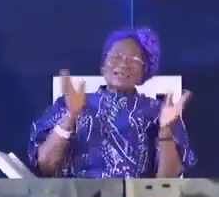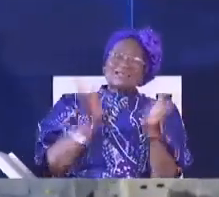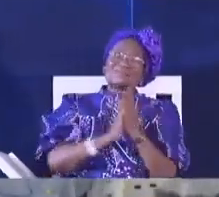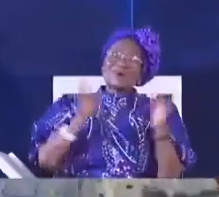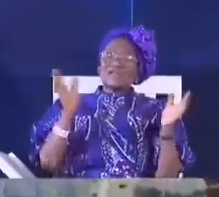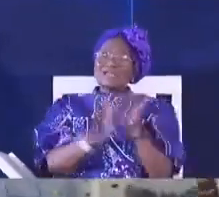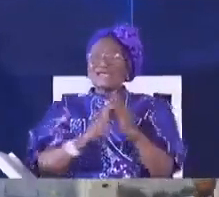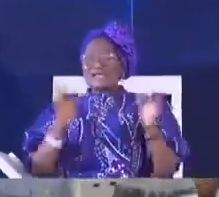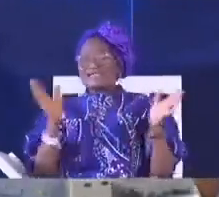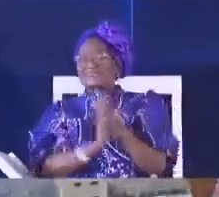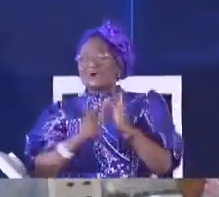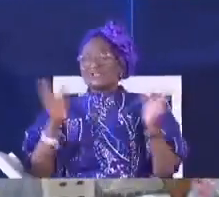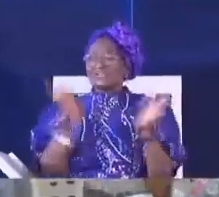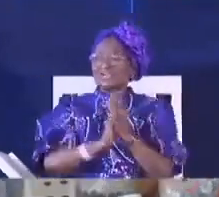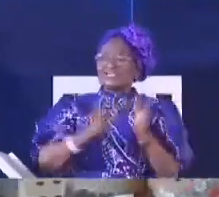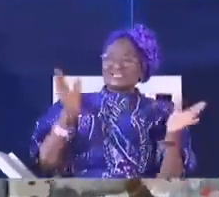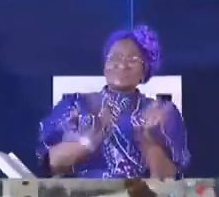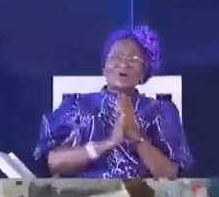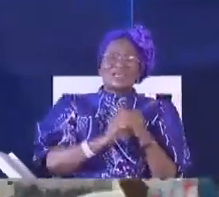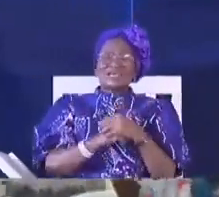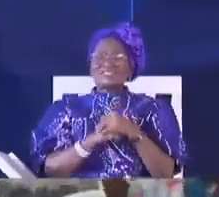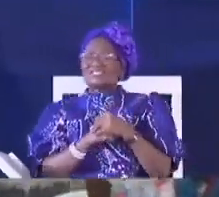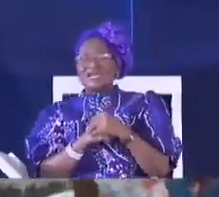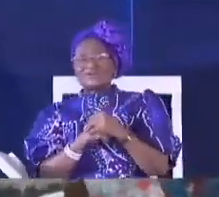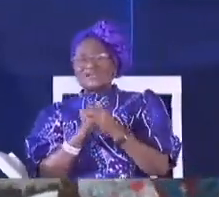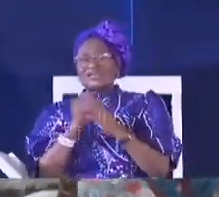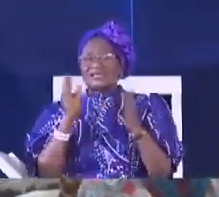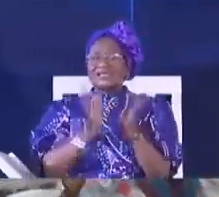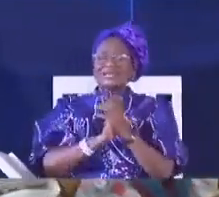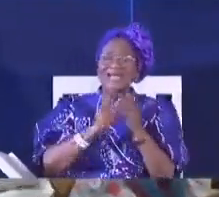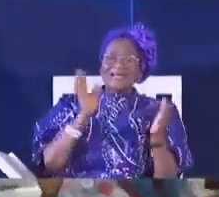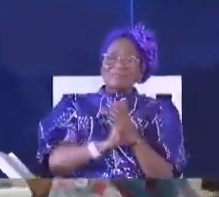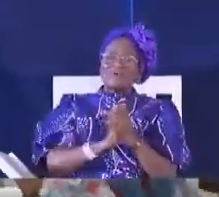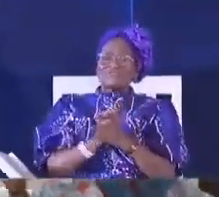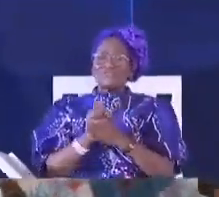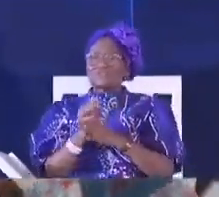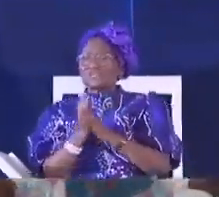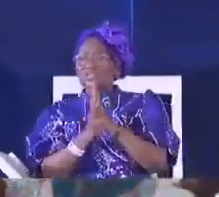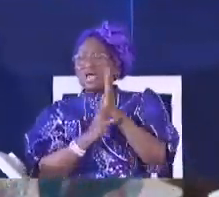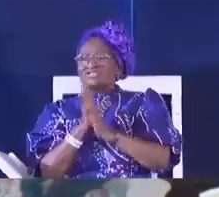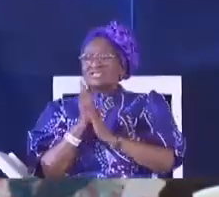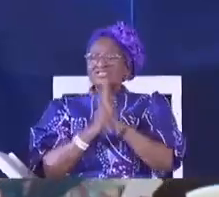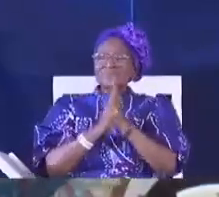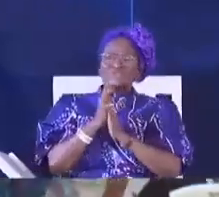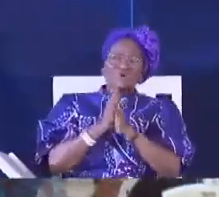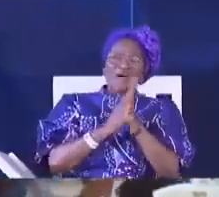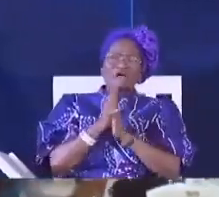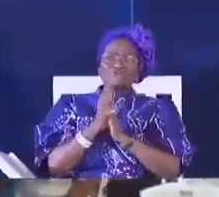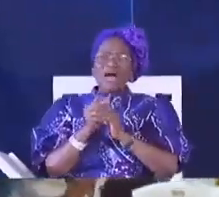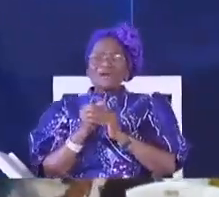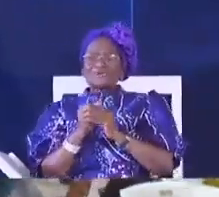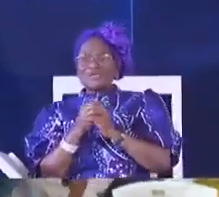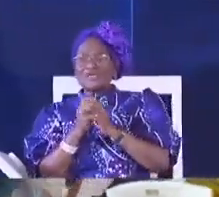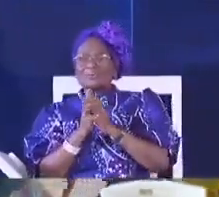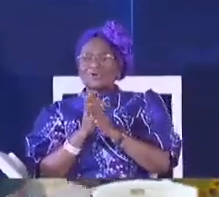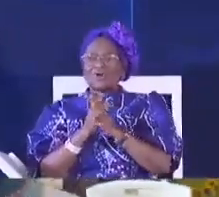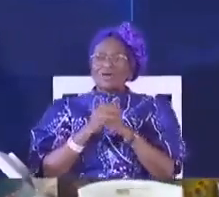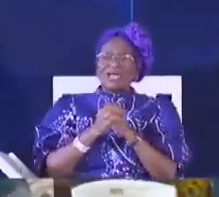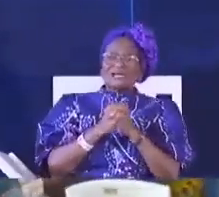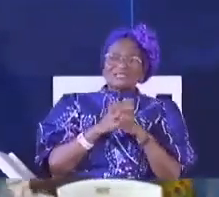I just want to thank you, Lord, that my day has come at last. Thank you, Lord.